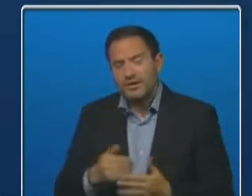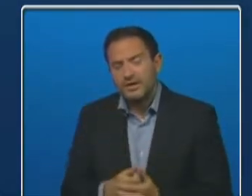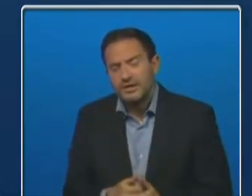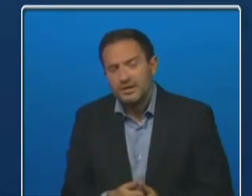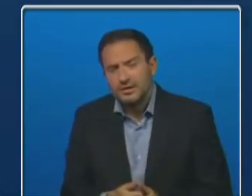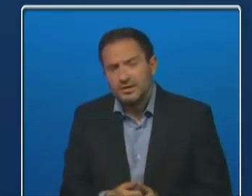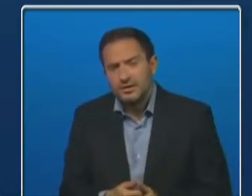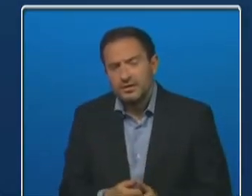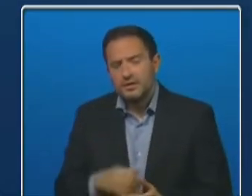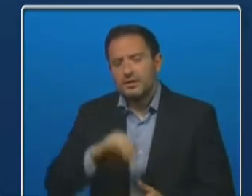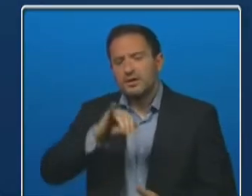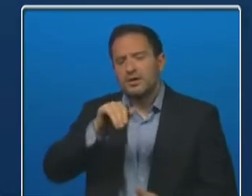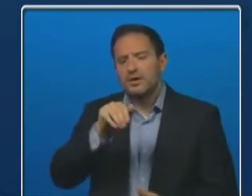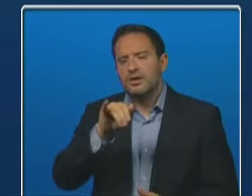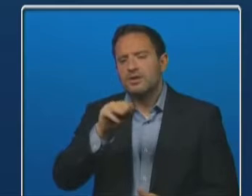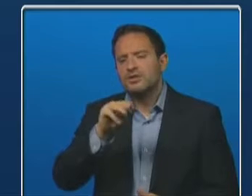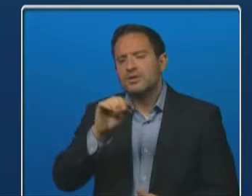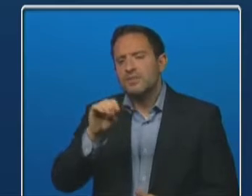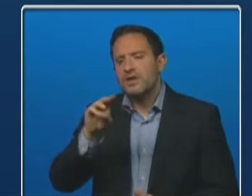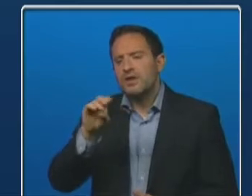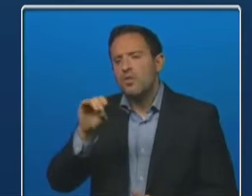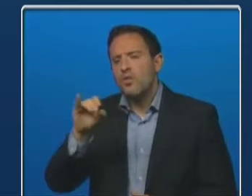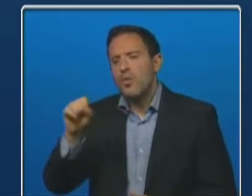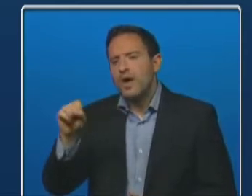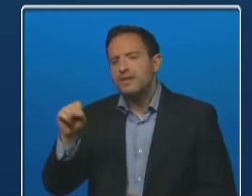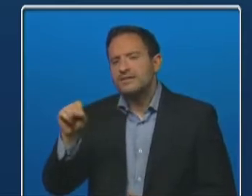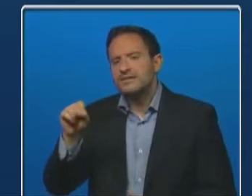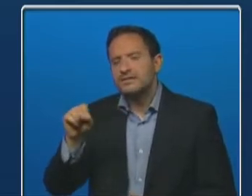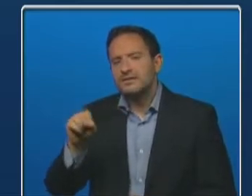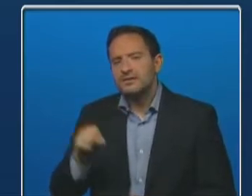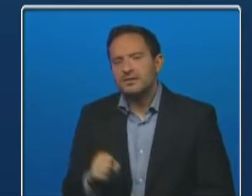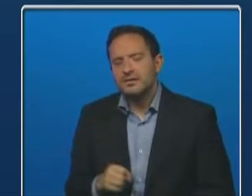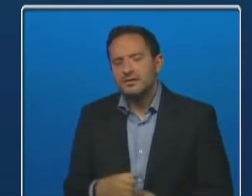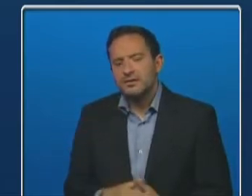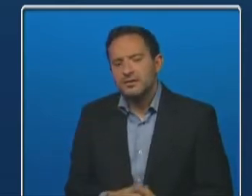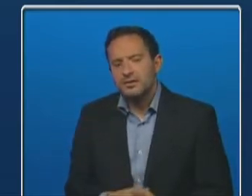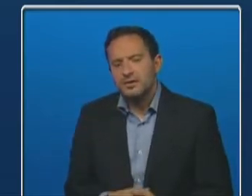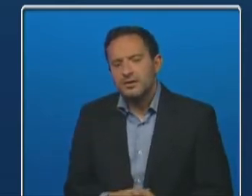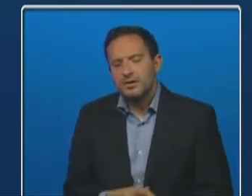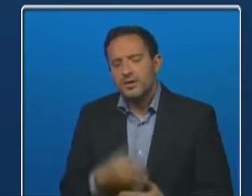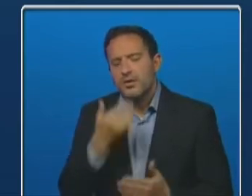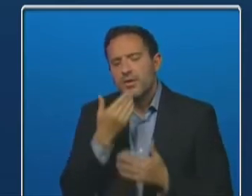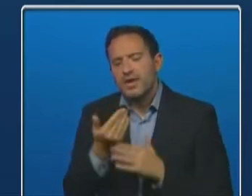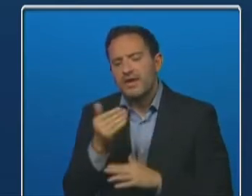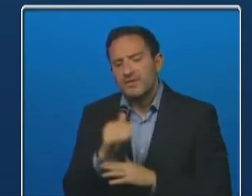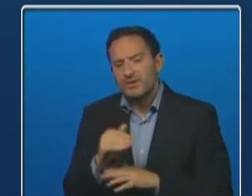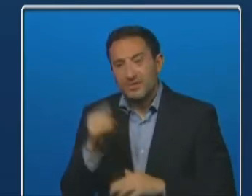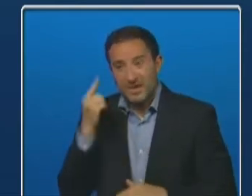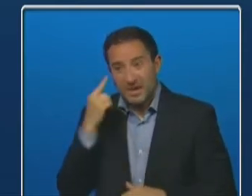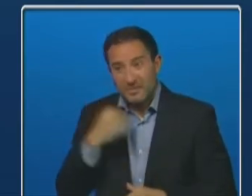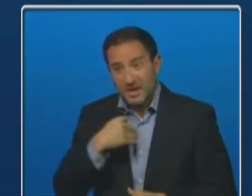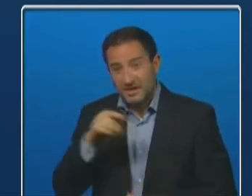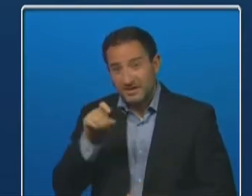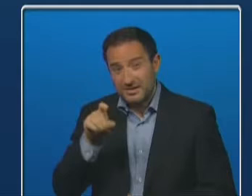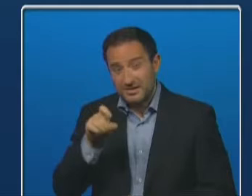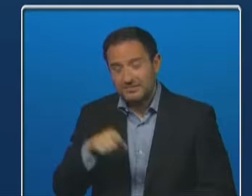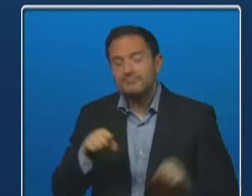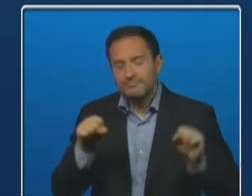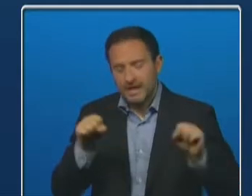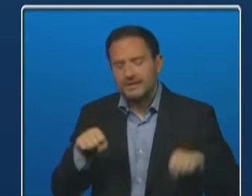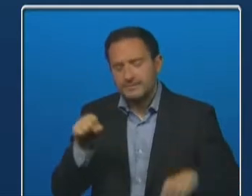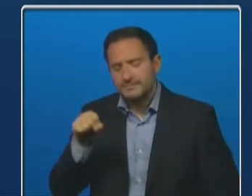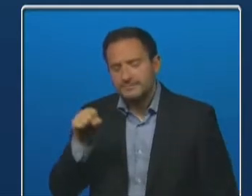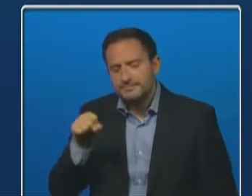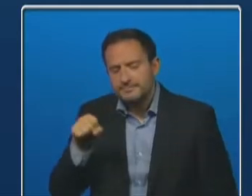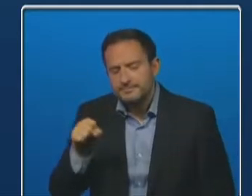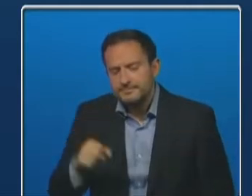Jamie Weiss with 4029 News. Your line is open. Hi, good afternoon. Can you hear me? We can, loud and